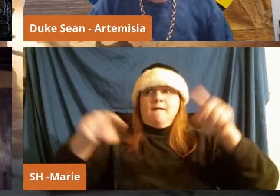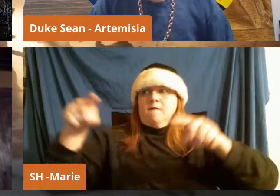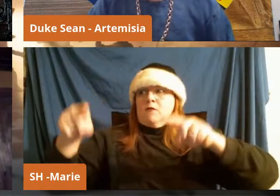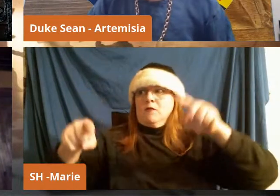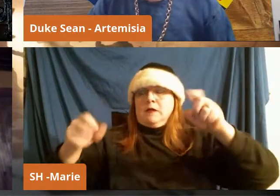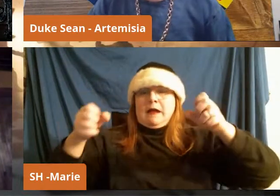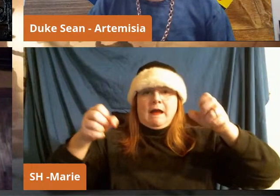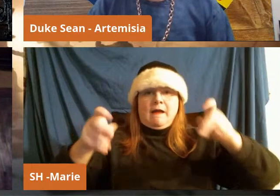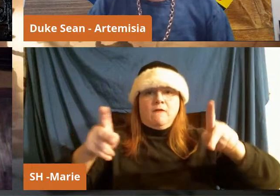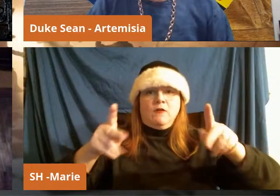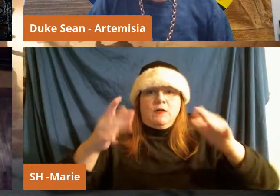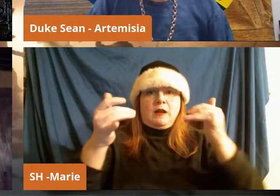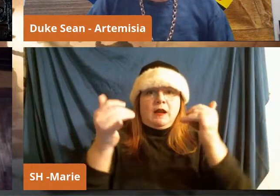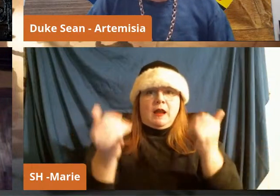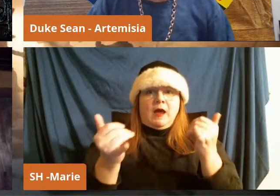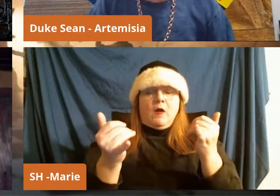now